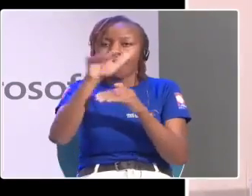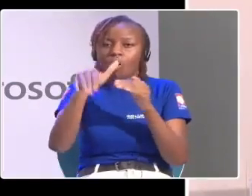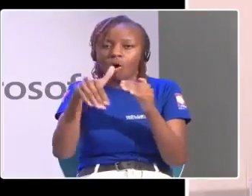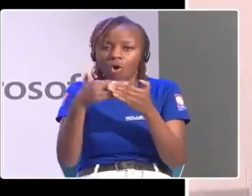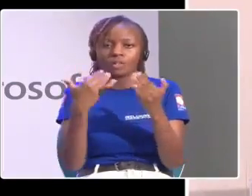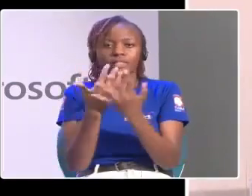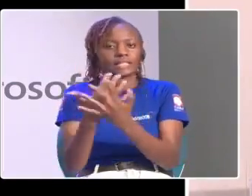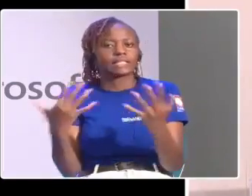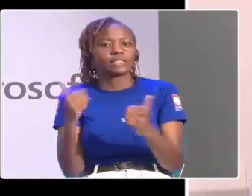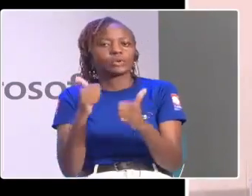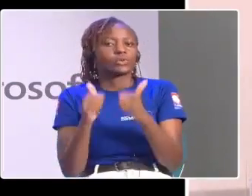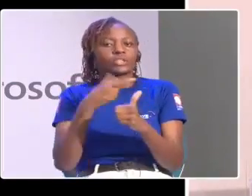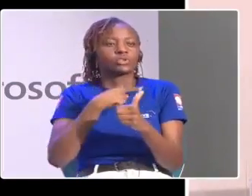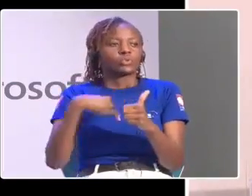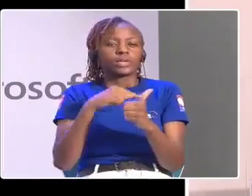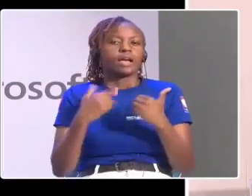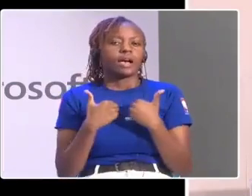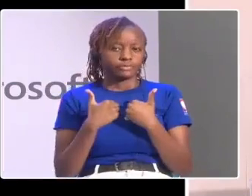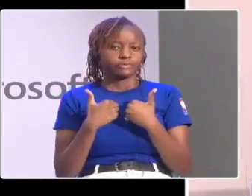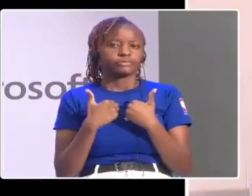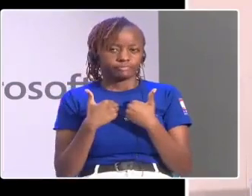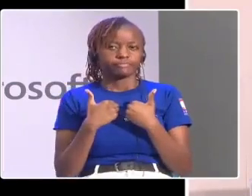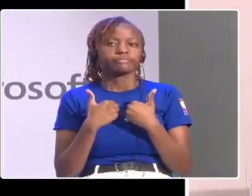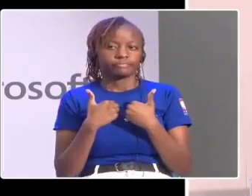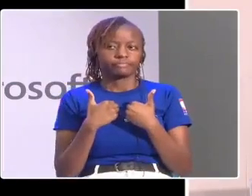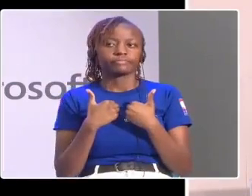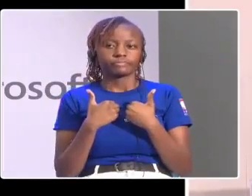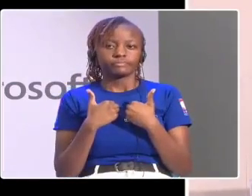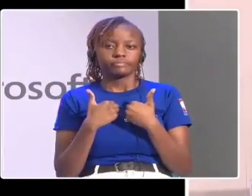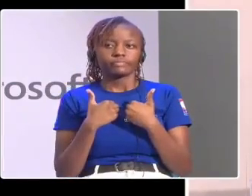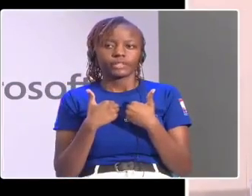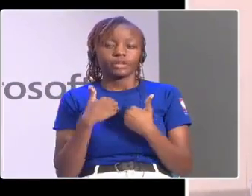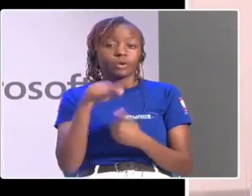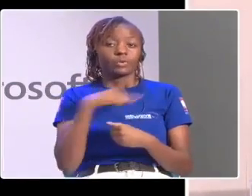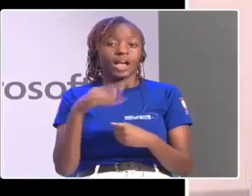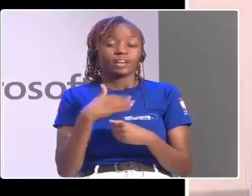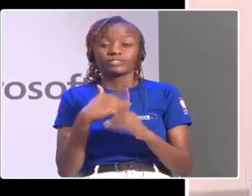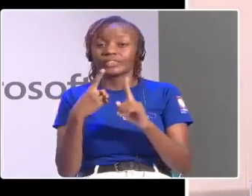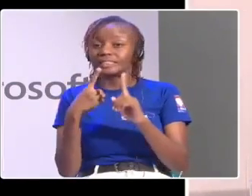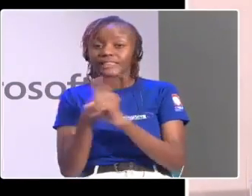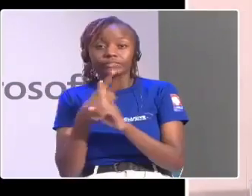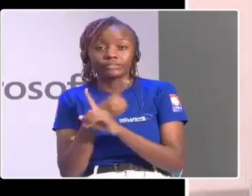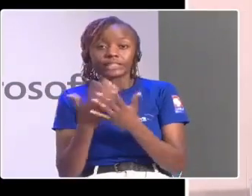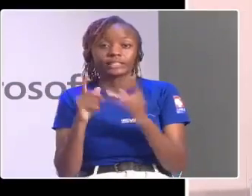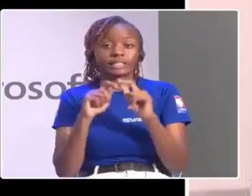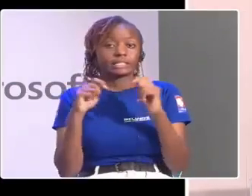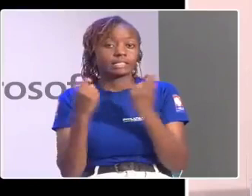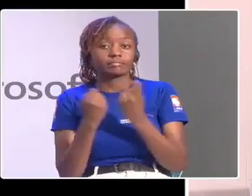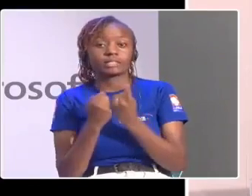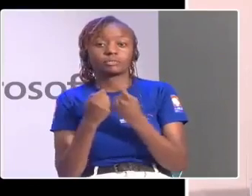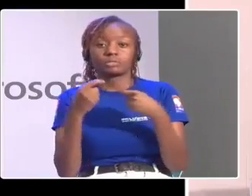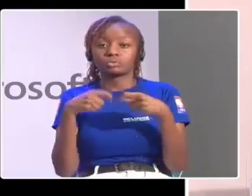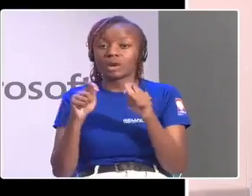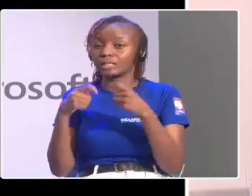that we're working on, even if they're not accessibility specific. And we work across a lot of different teams, trying to create